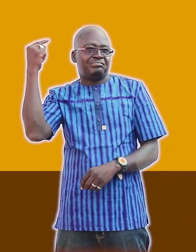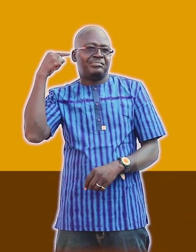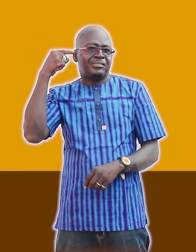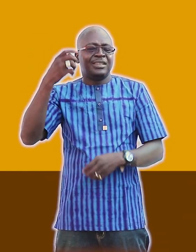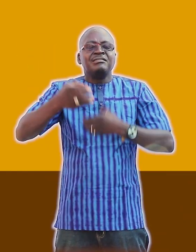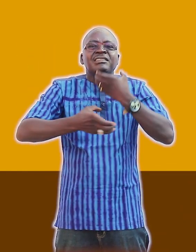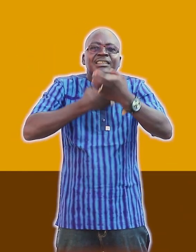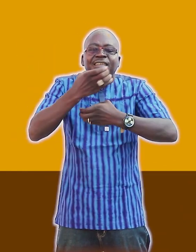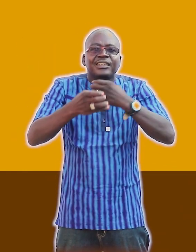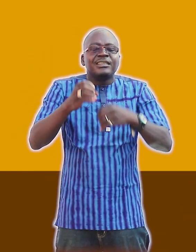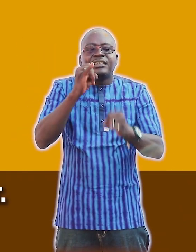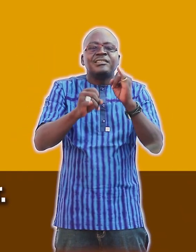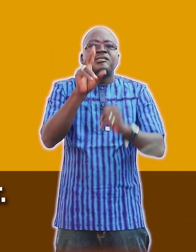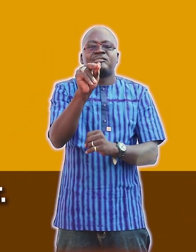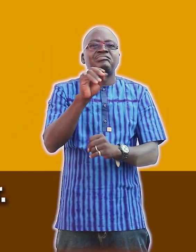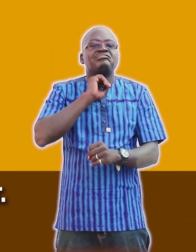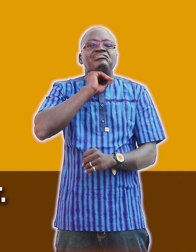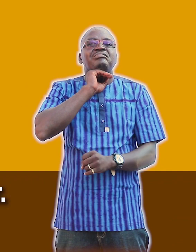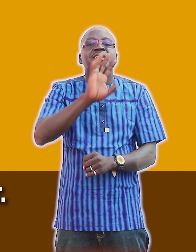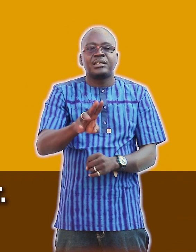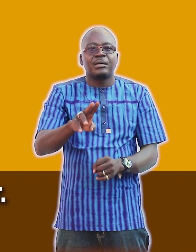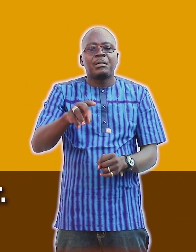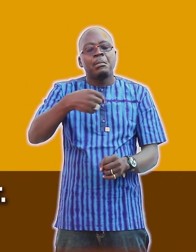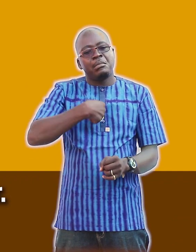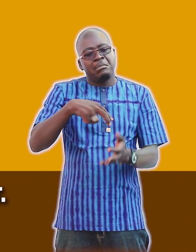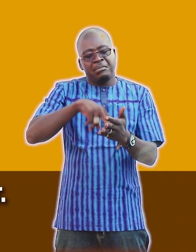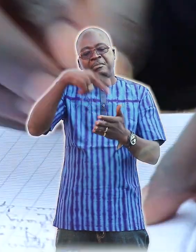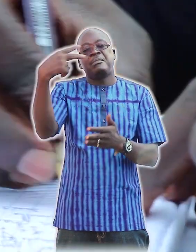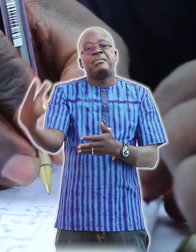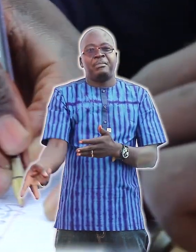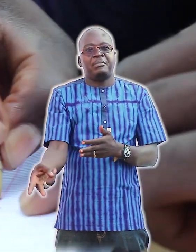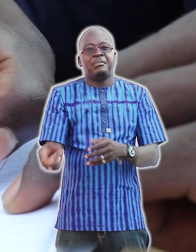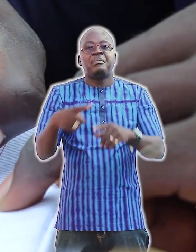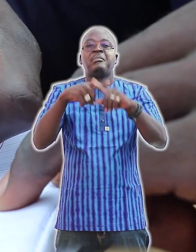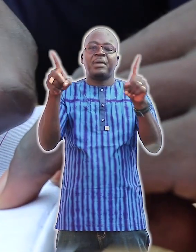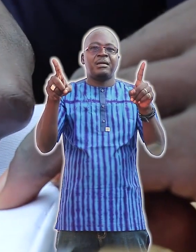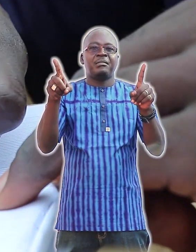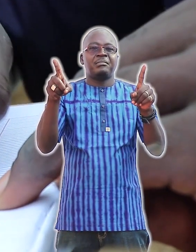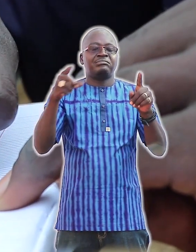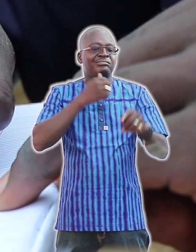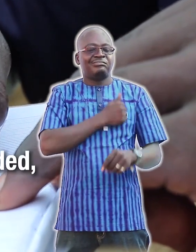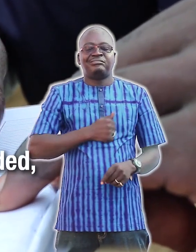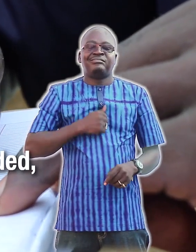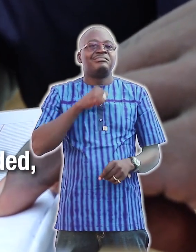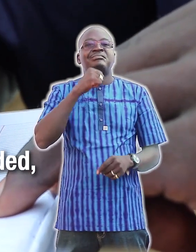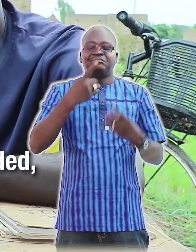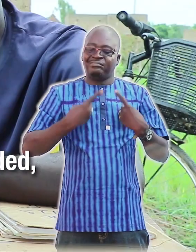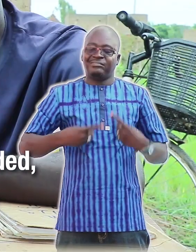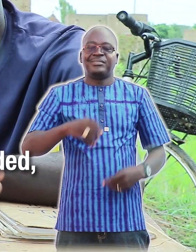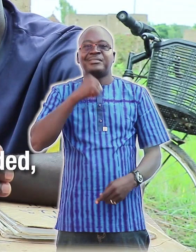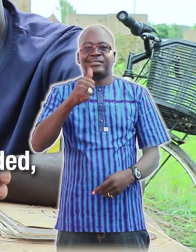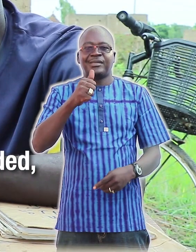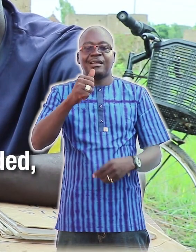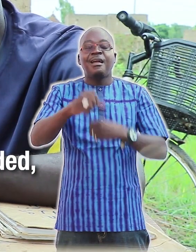if I did not hear anything. I failed my exam that year, but I did not give up. The following year,